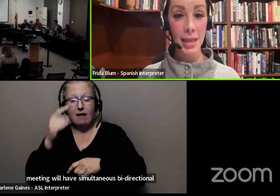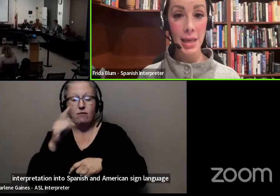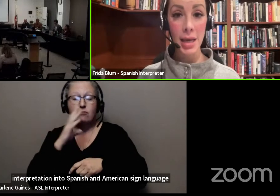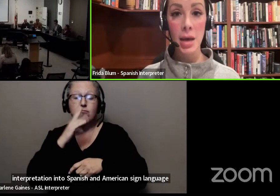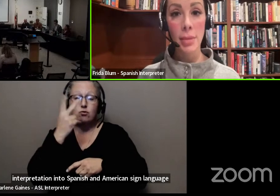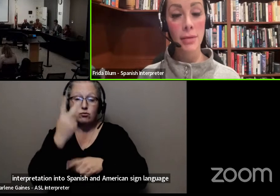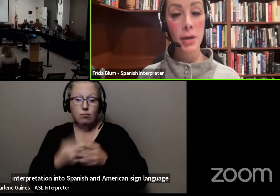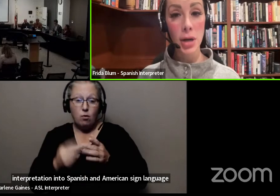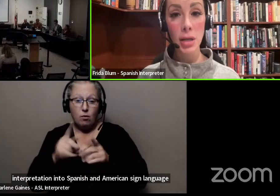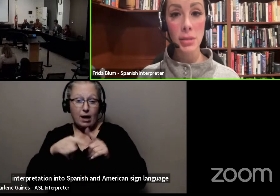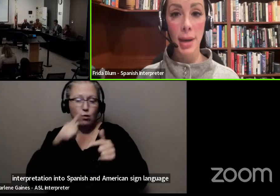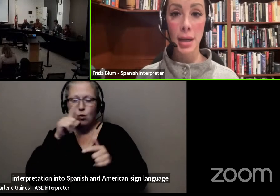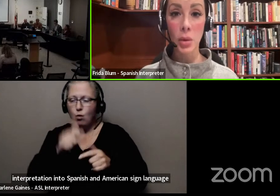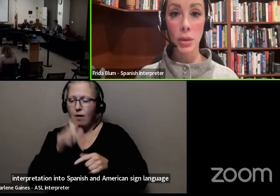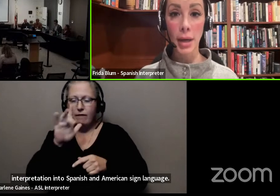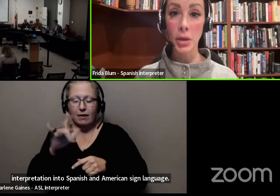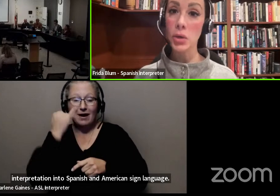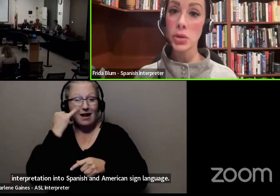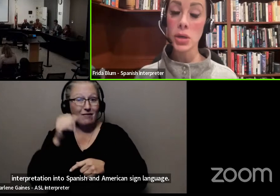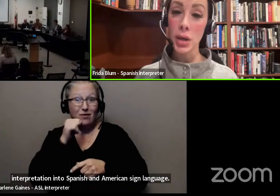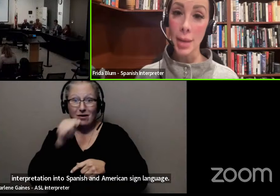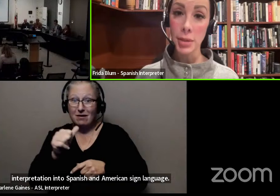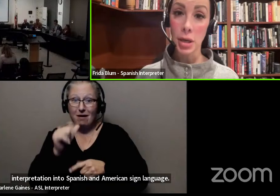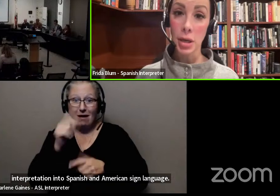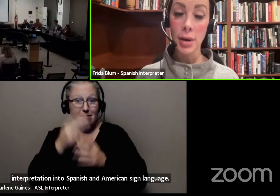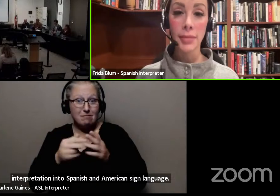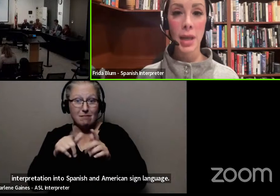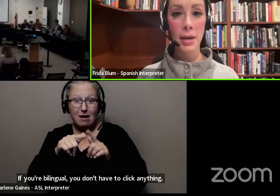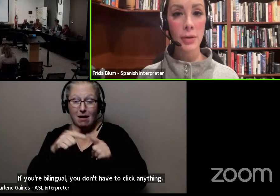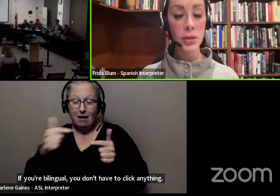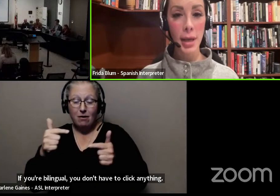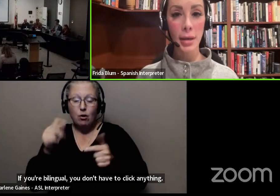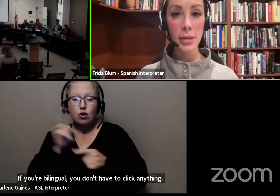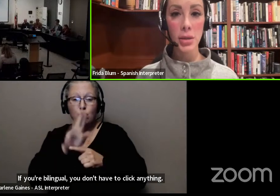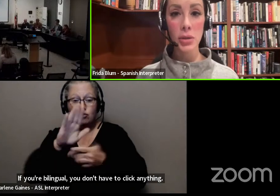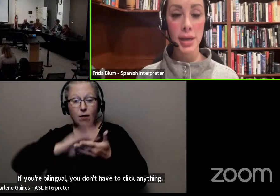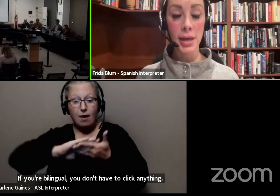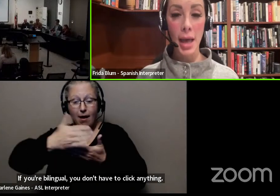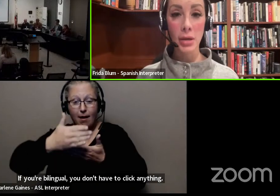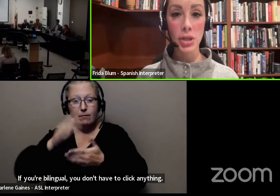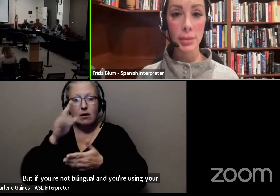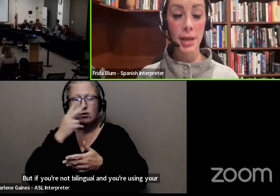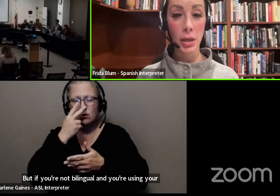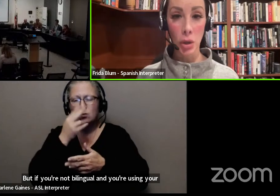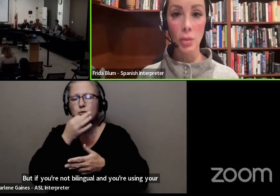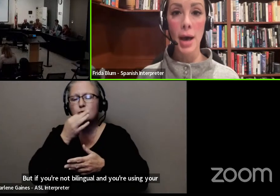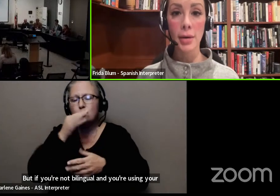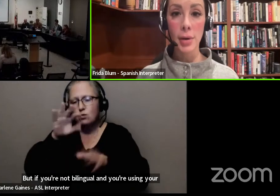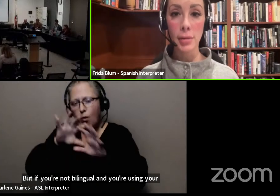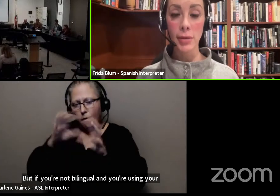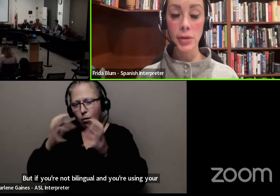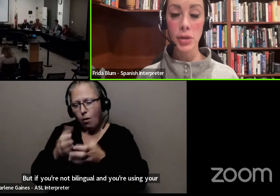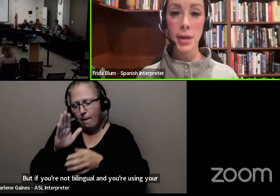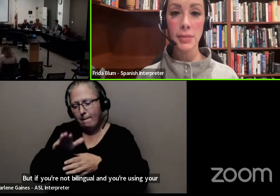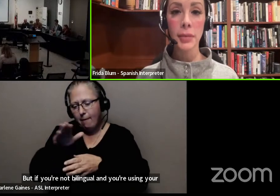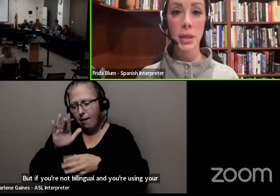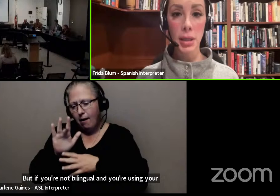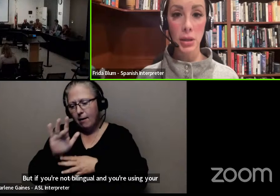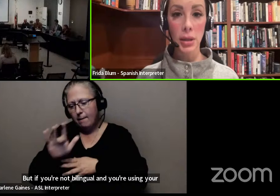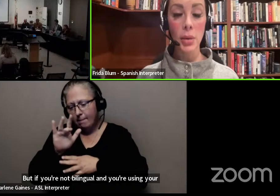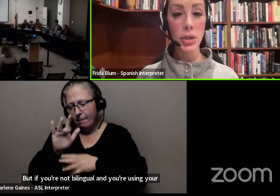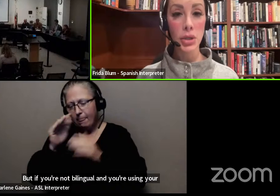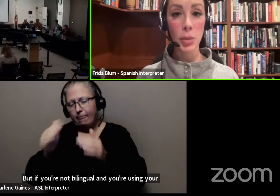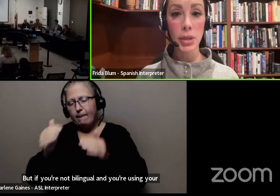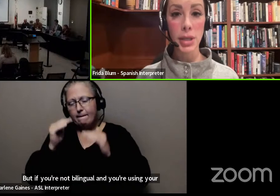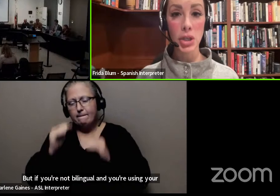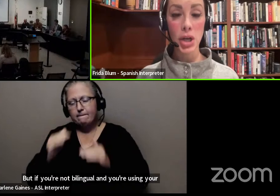click anything. But if you're not bilingual and you're using your laptop, in a few seconds, you'll see an icon shaped like a globe at the bottom of your screen. Click